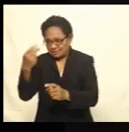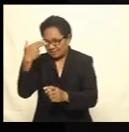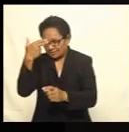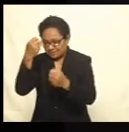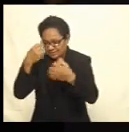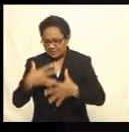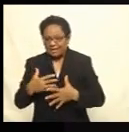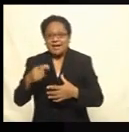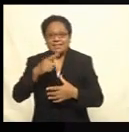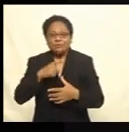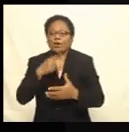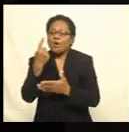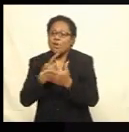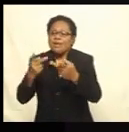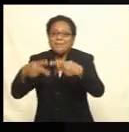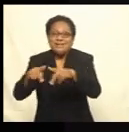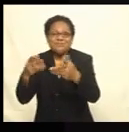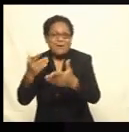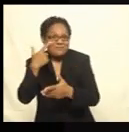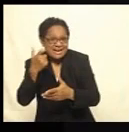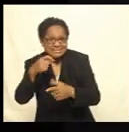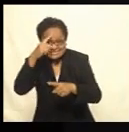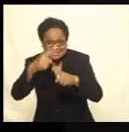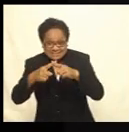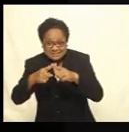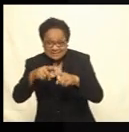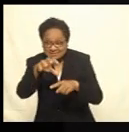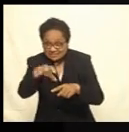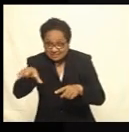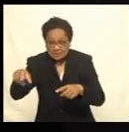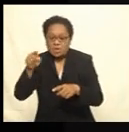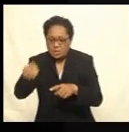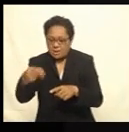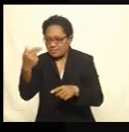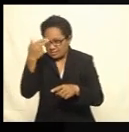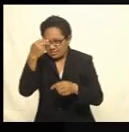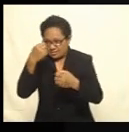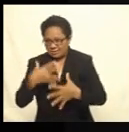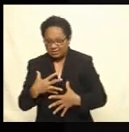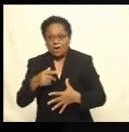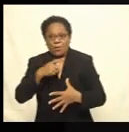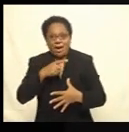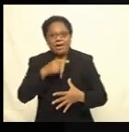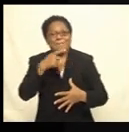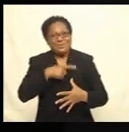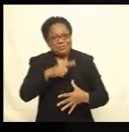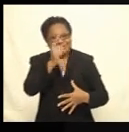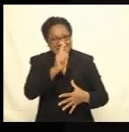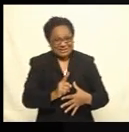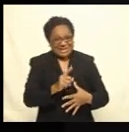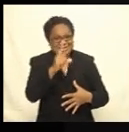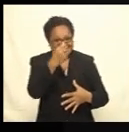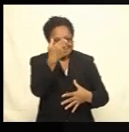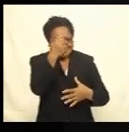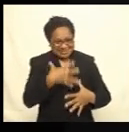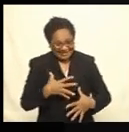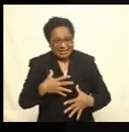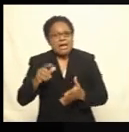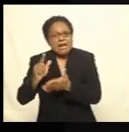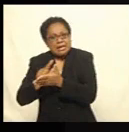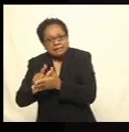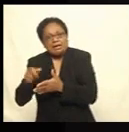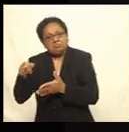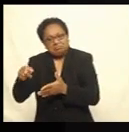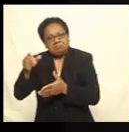screened multiple times, as someone screened once may become a viral carrier later on.